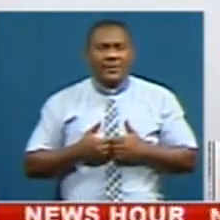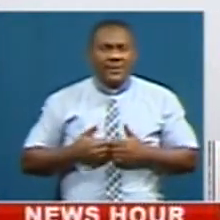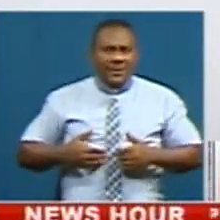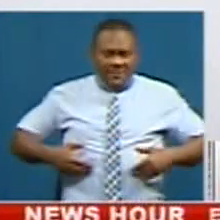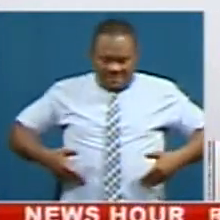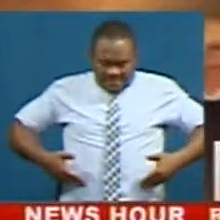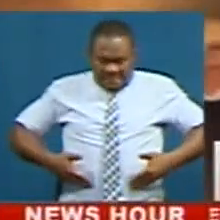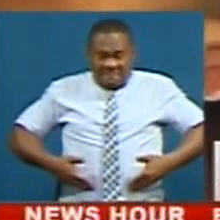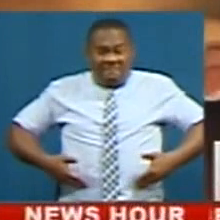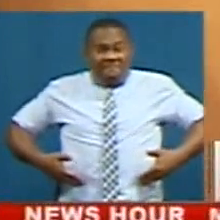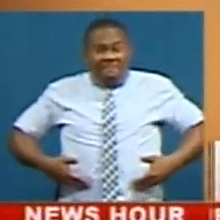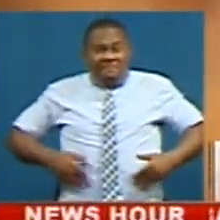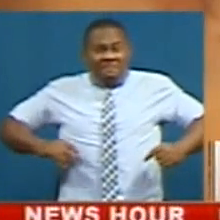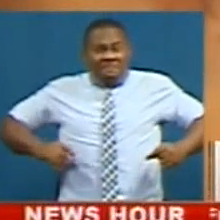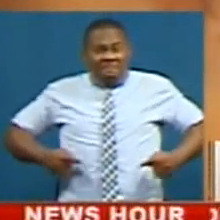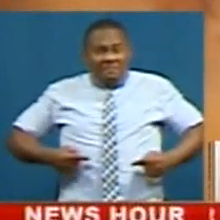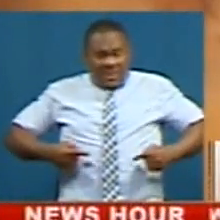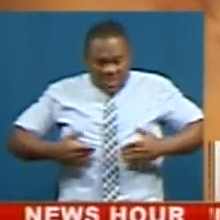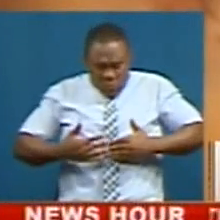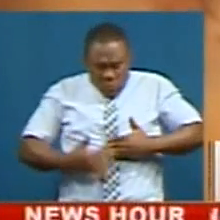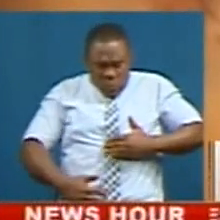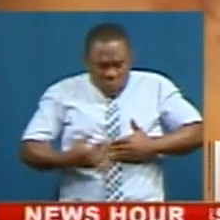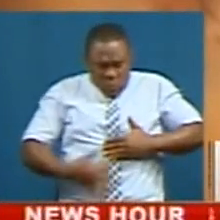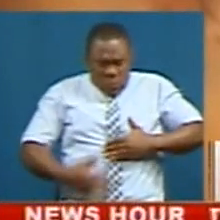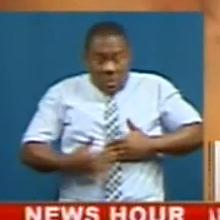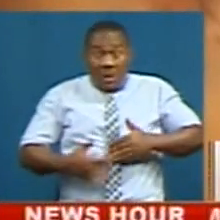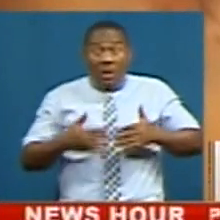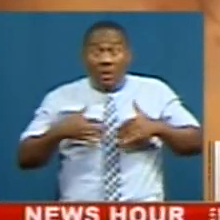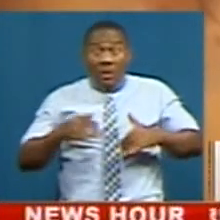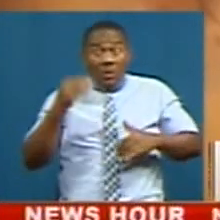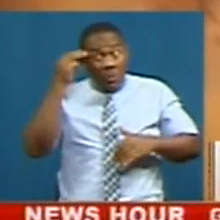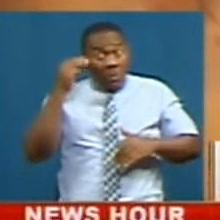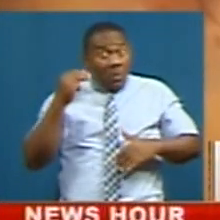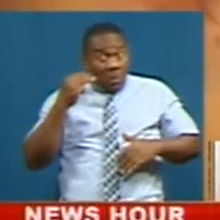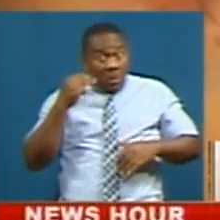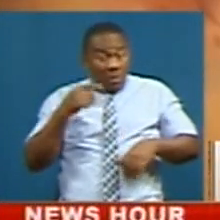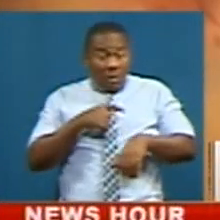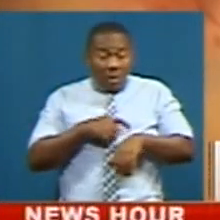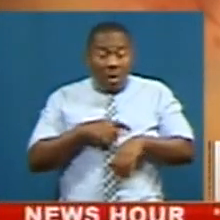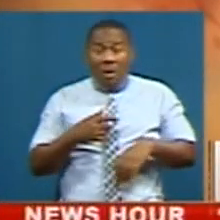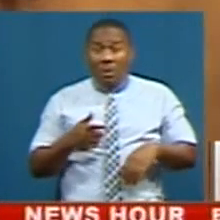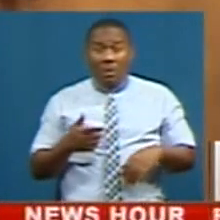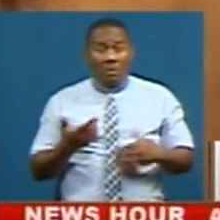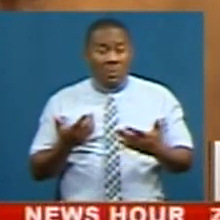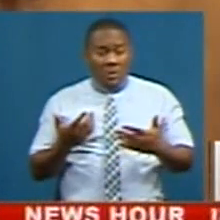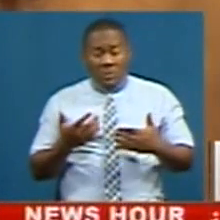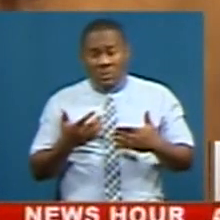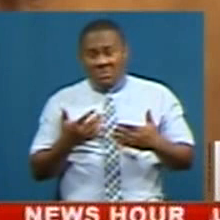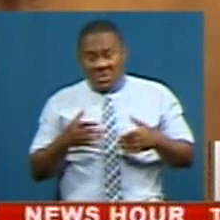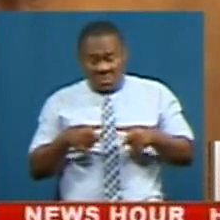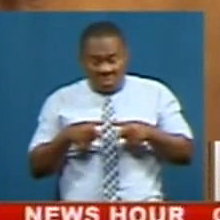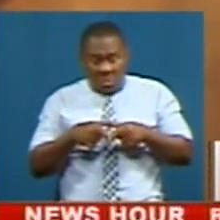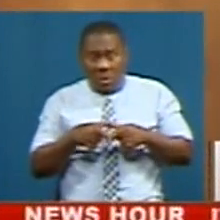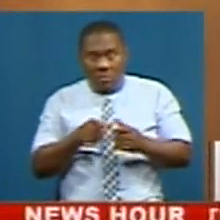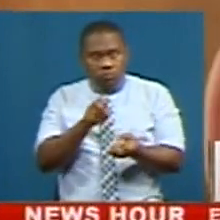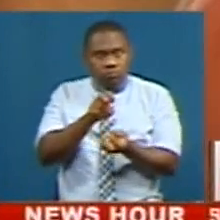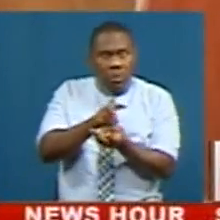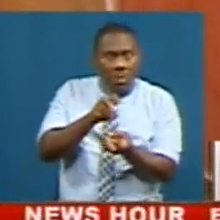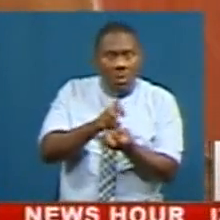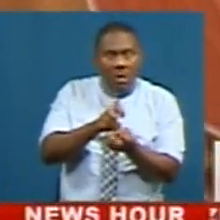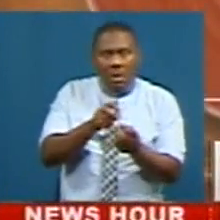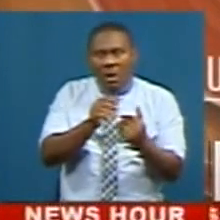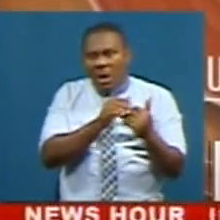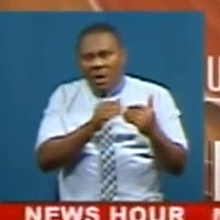often associated with excessive bleeding during the menstrual period. Pain during or after sex is also common